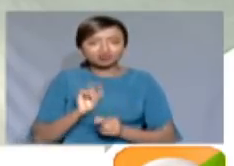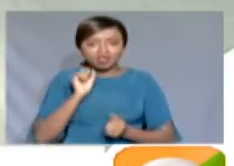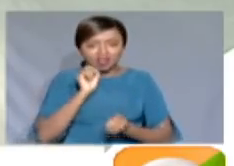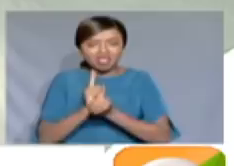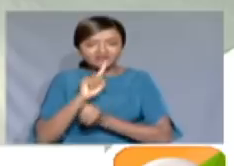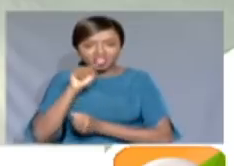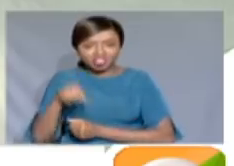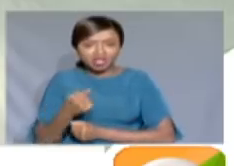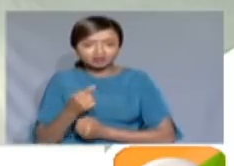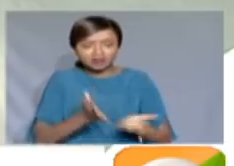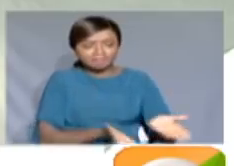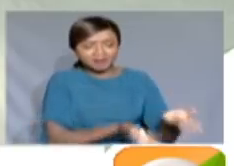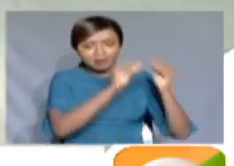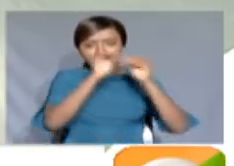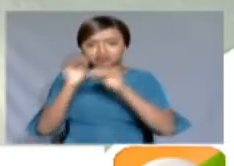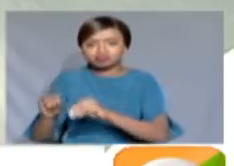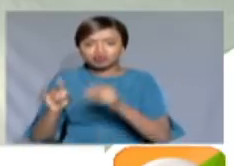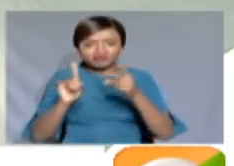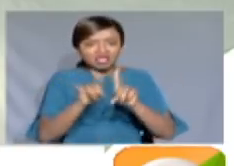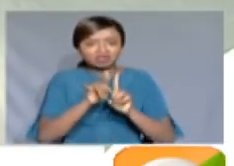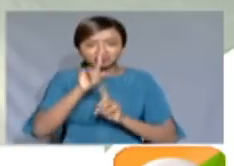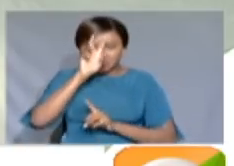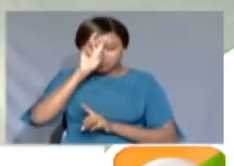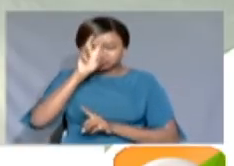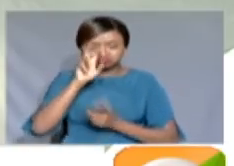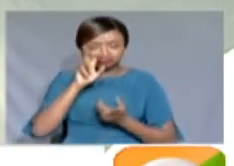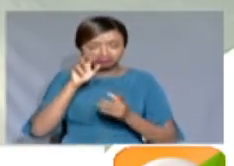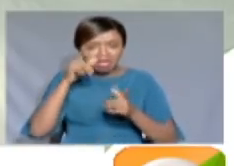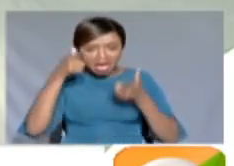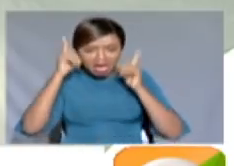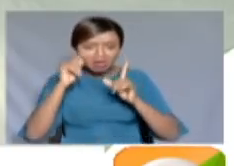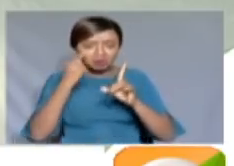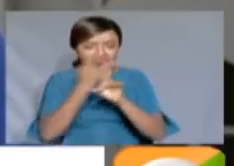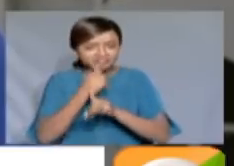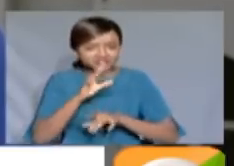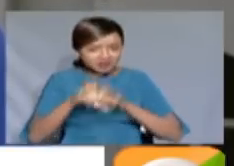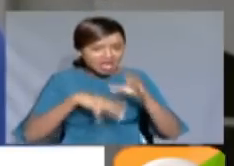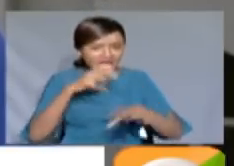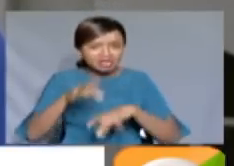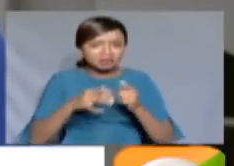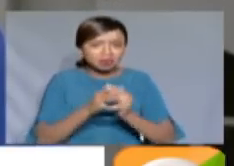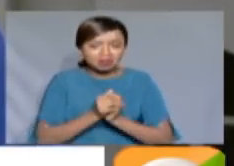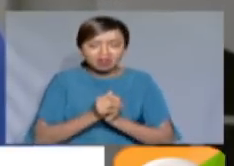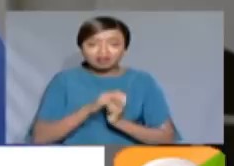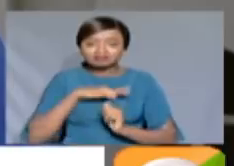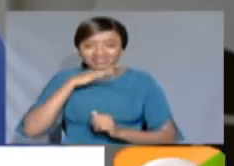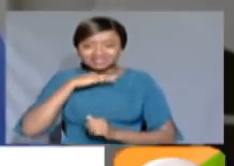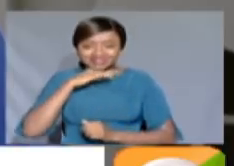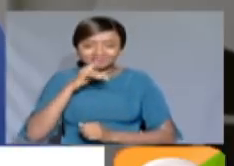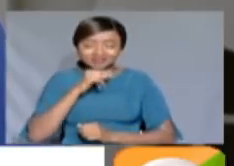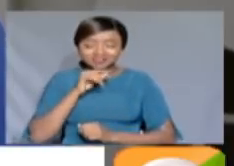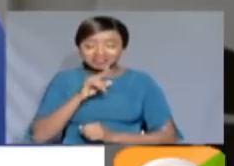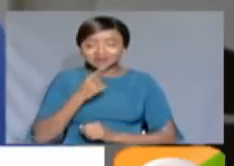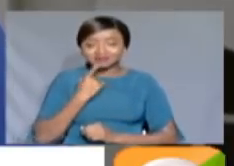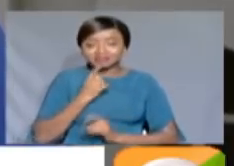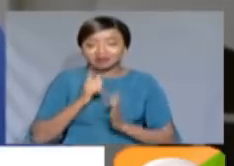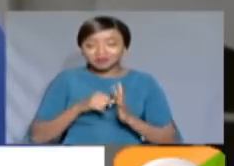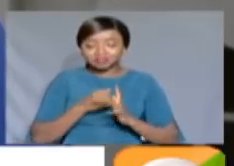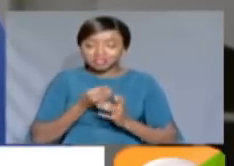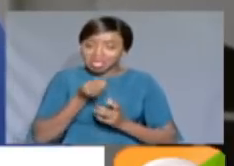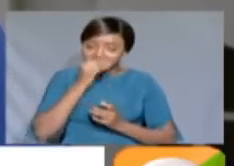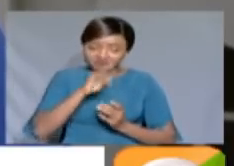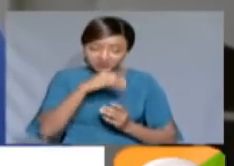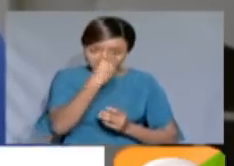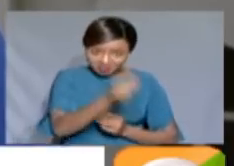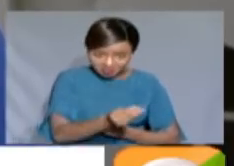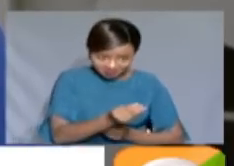been displaced and 10,000 livestock having been swept away, he talked about aid, that they're taking food and non-food items to those